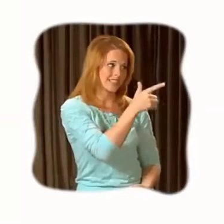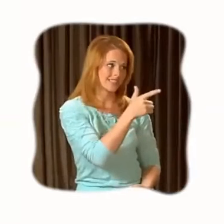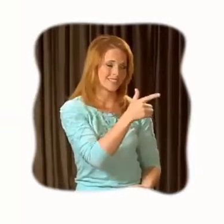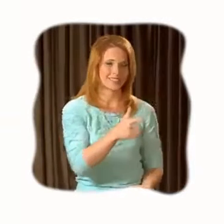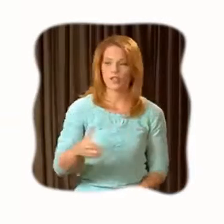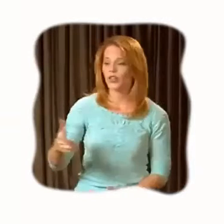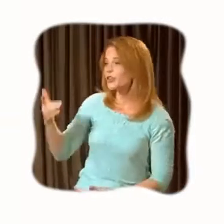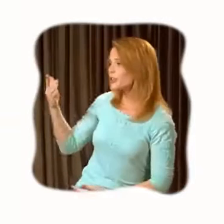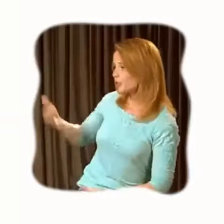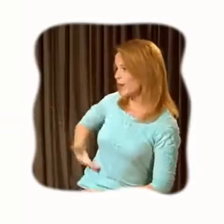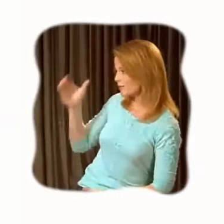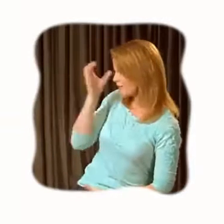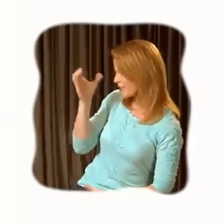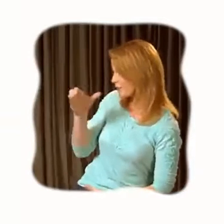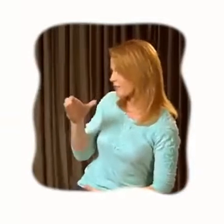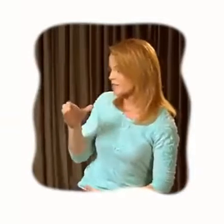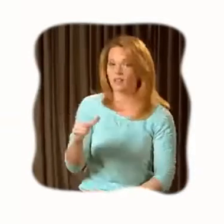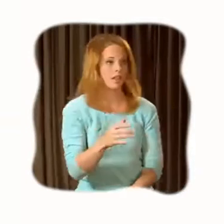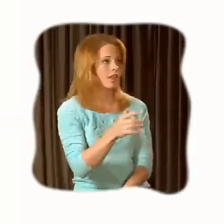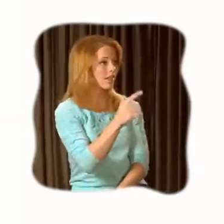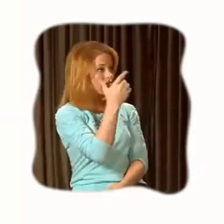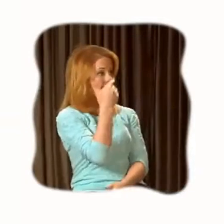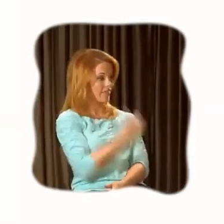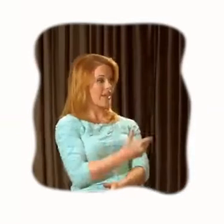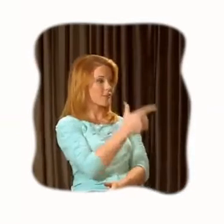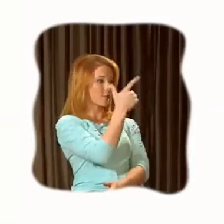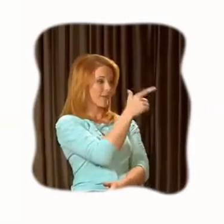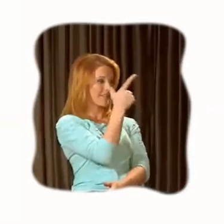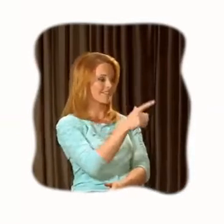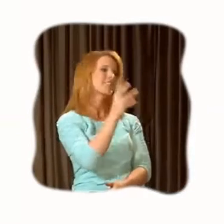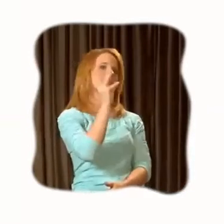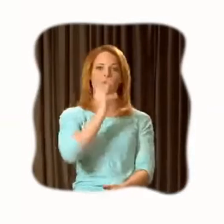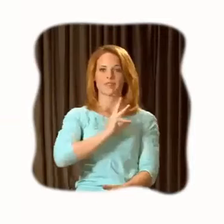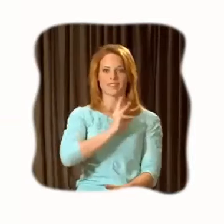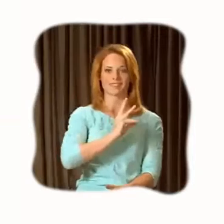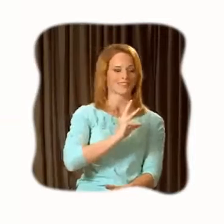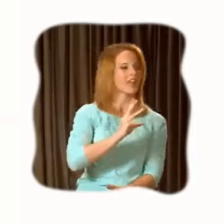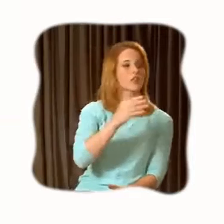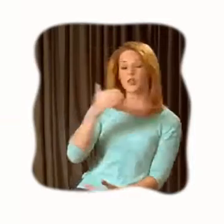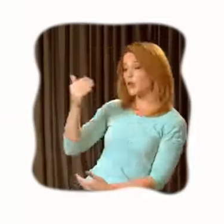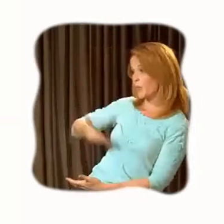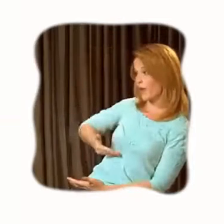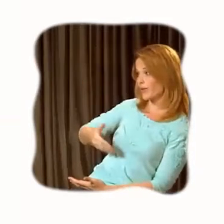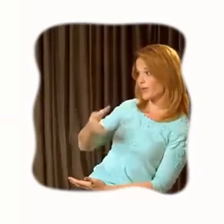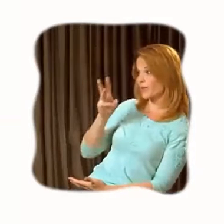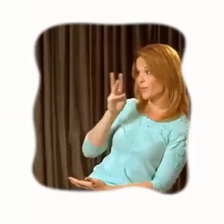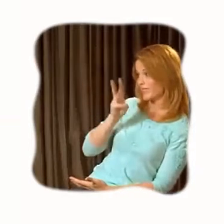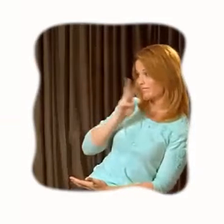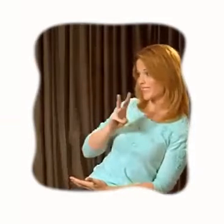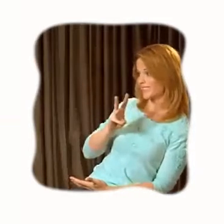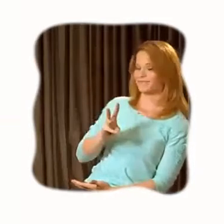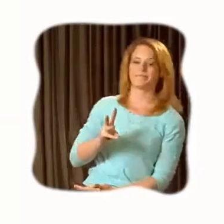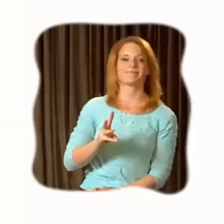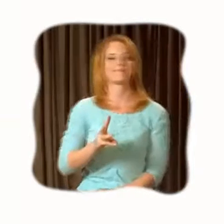said Chester. You're welcome, Chester, said Lily. Thank you, Lily. Said Wilson. You're welcome,